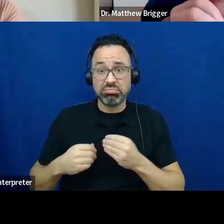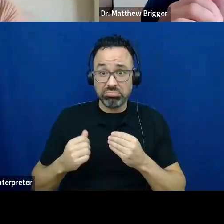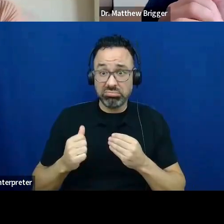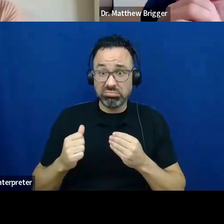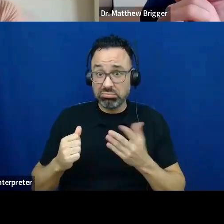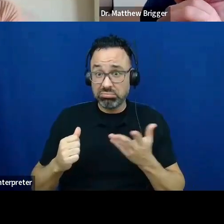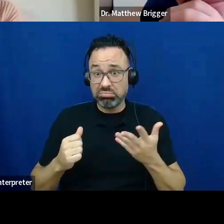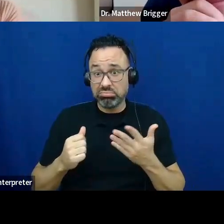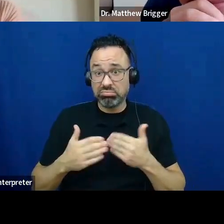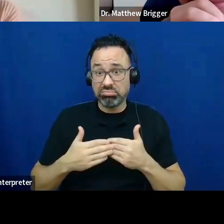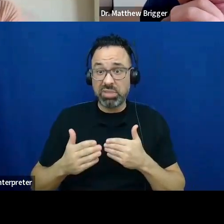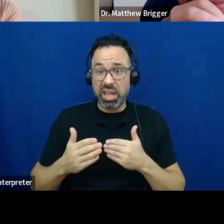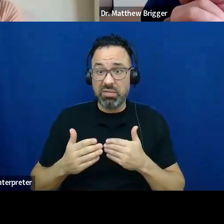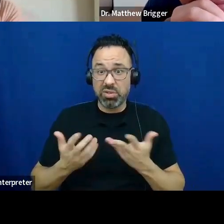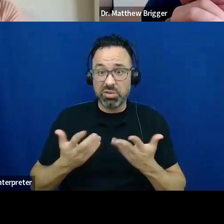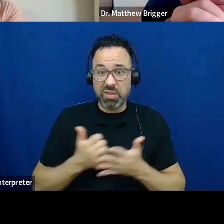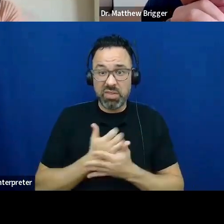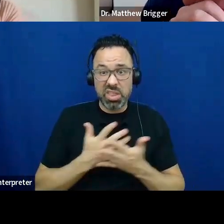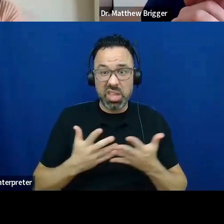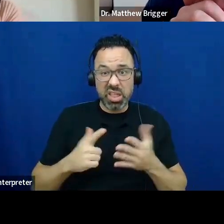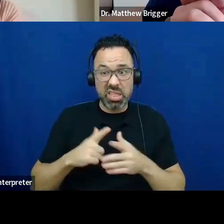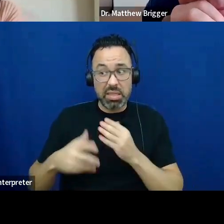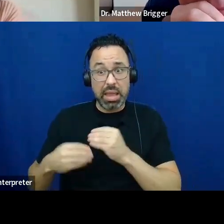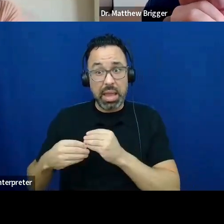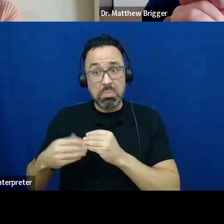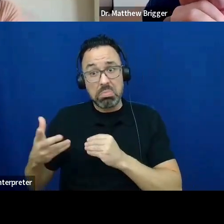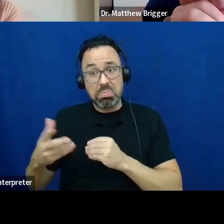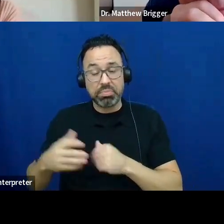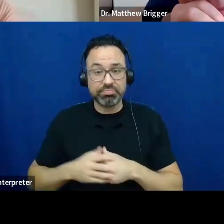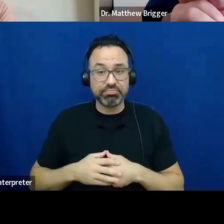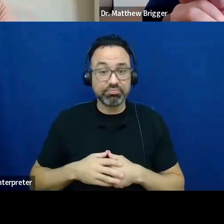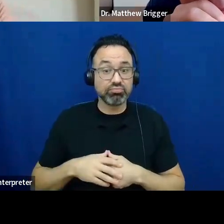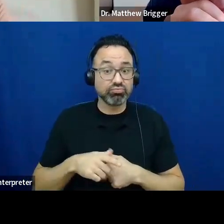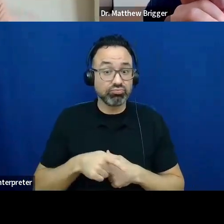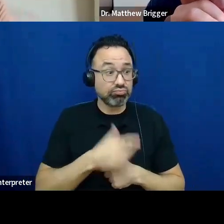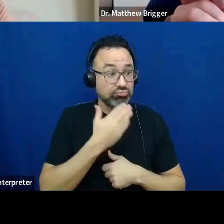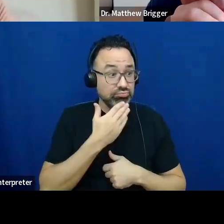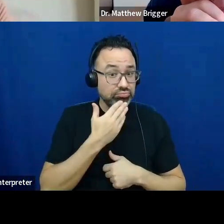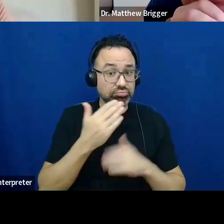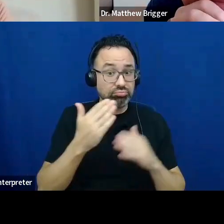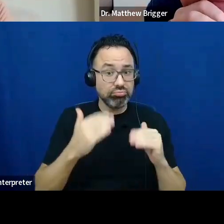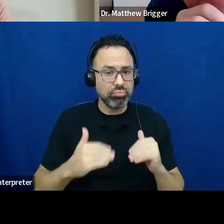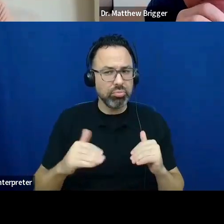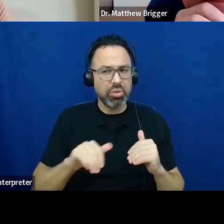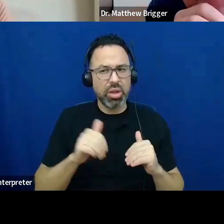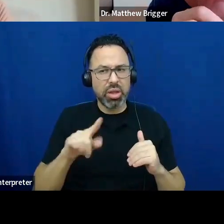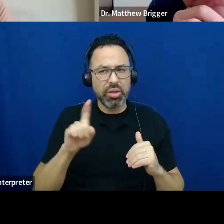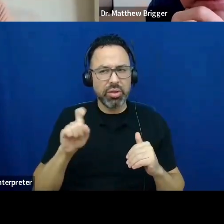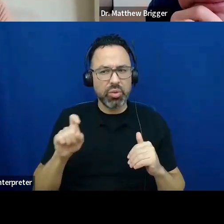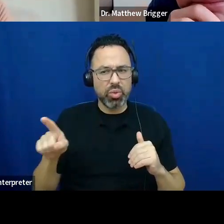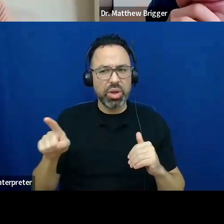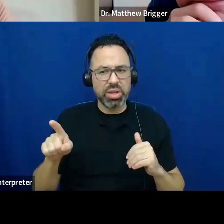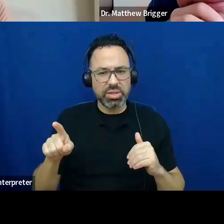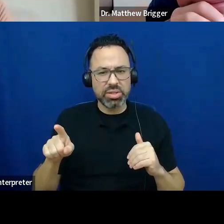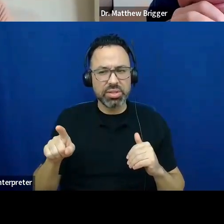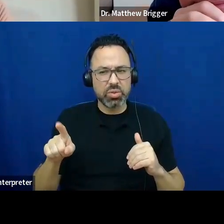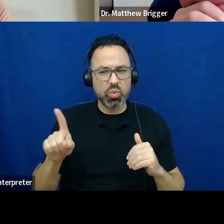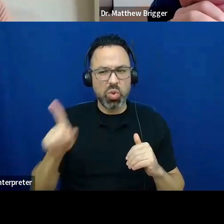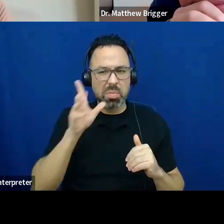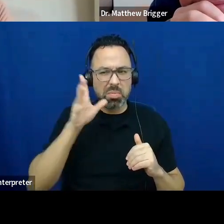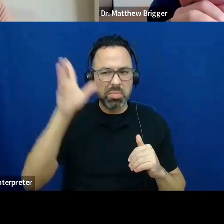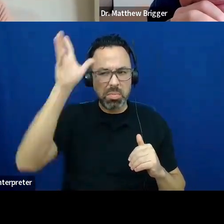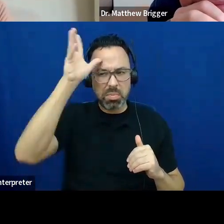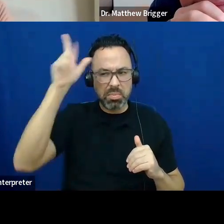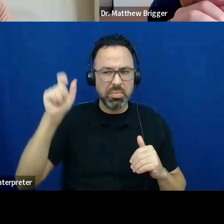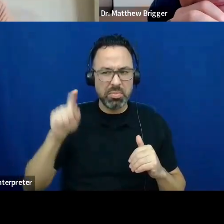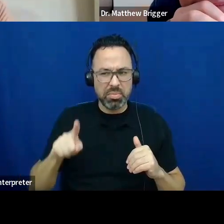everything else. Mm-hmm. All right, thank you. We have a question. A parent is asking if